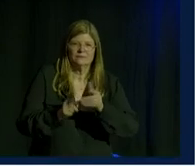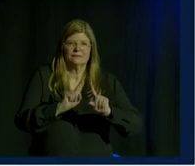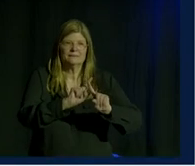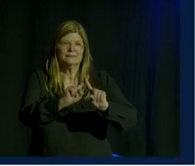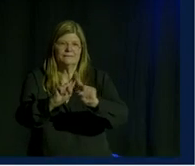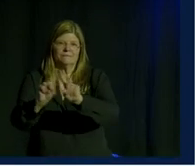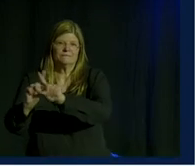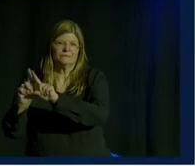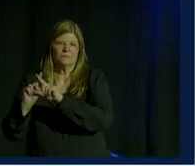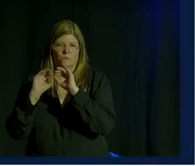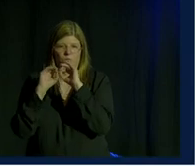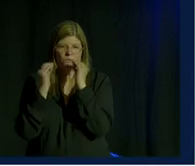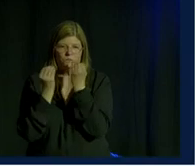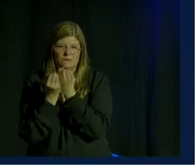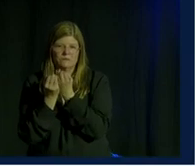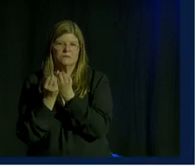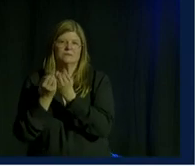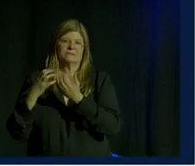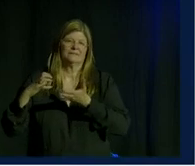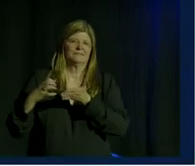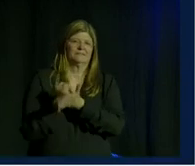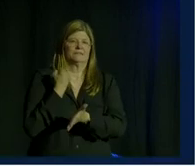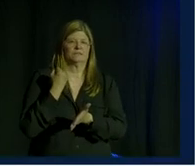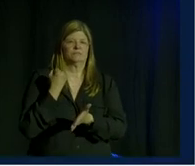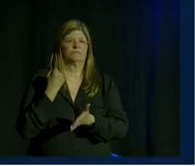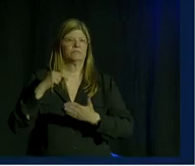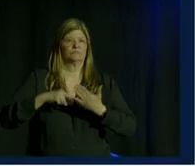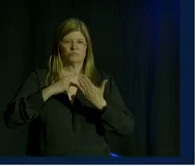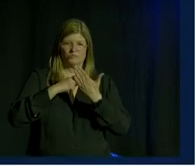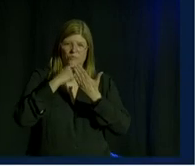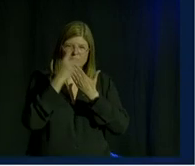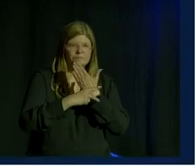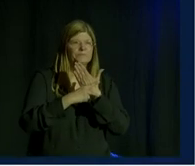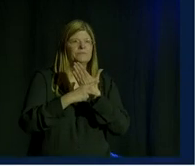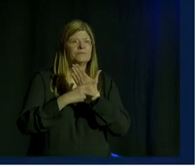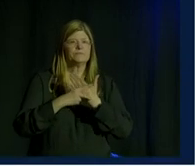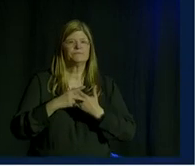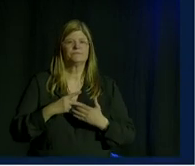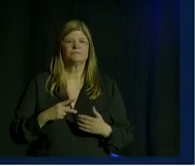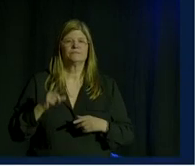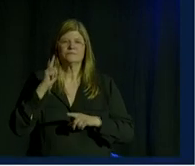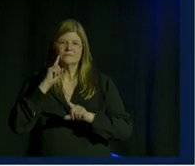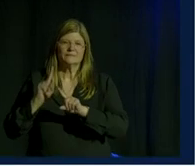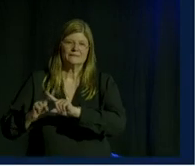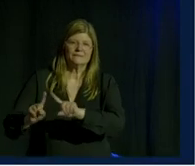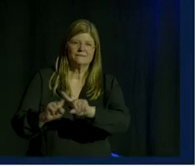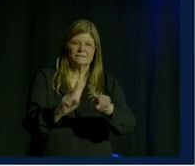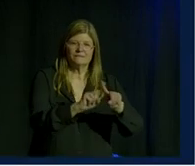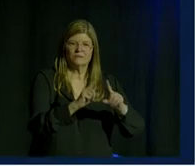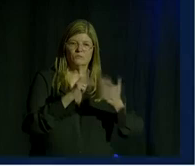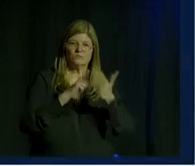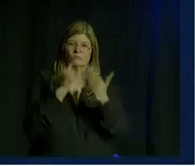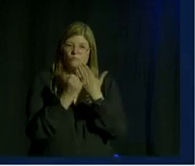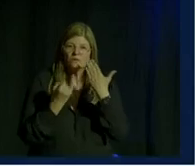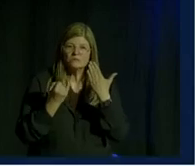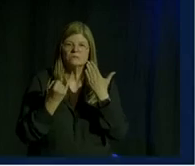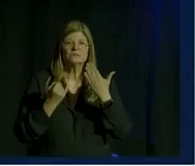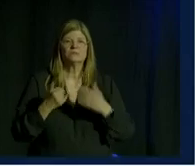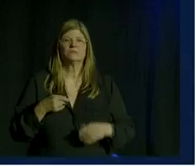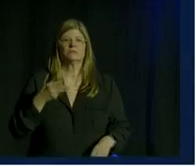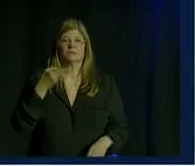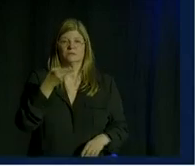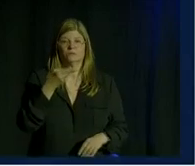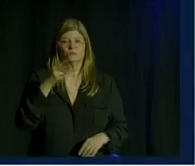program, and many of them have used for different projects over the years. Howard University, KIP,